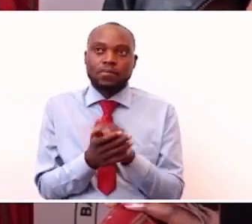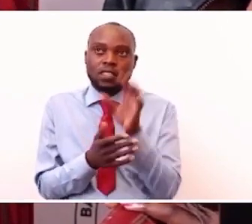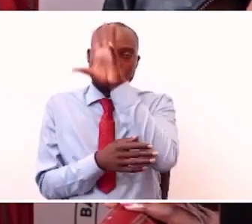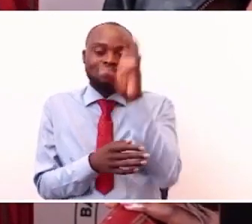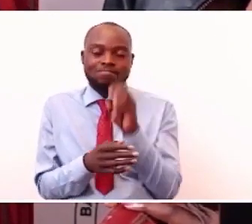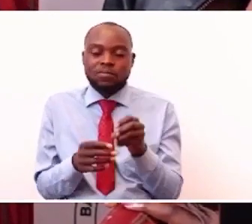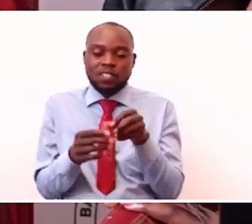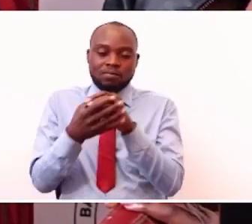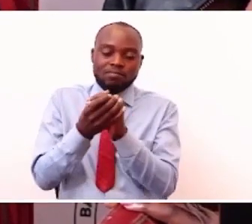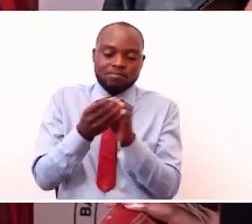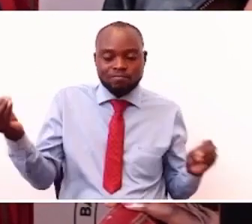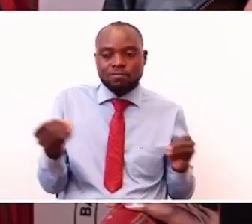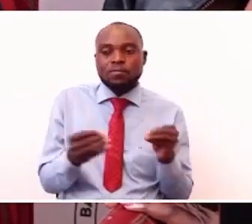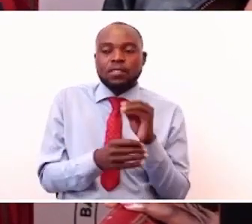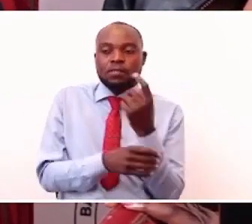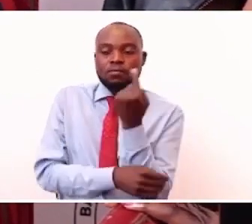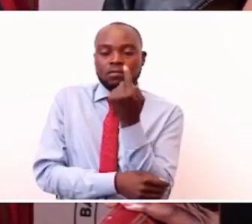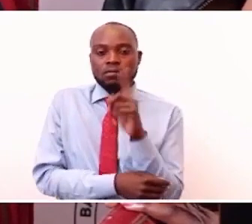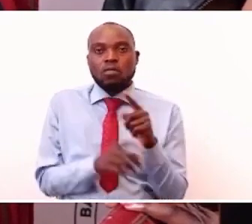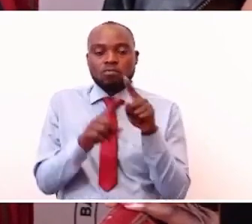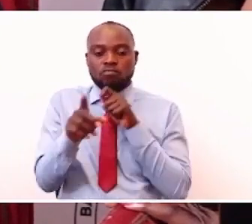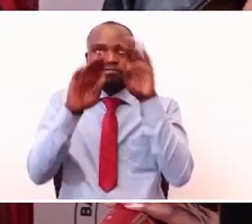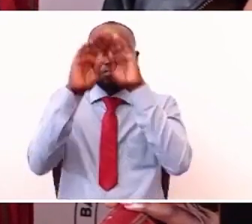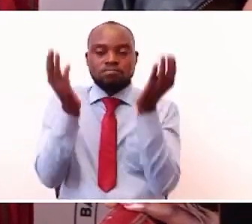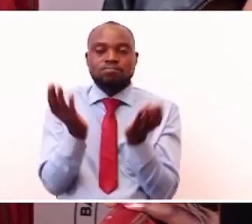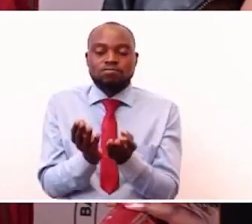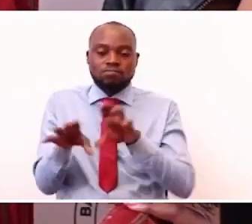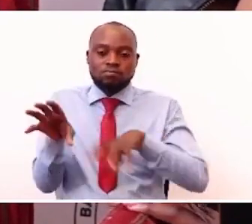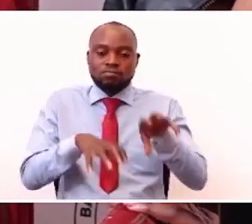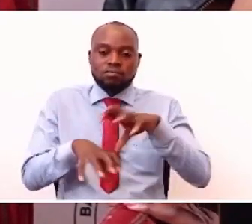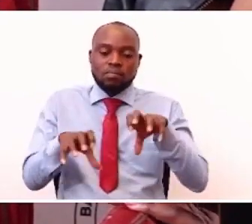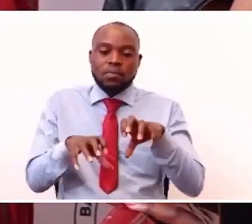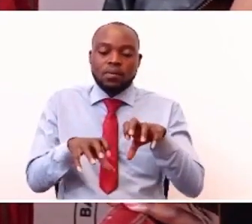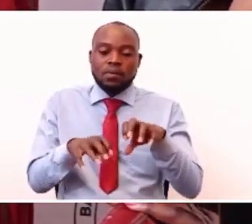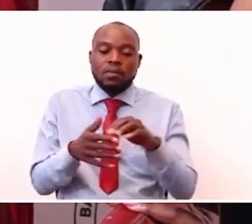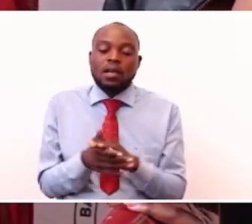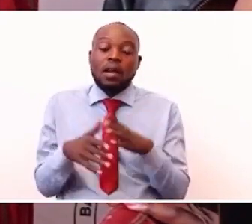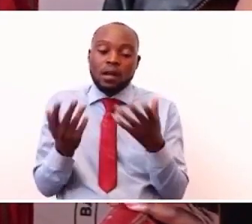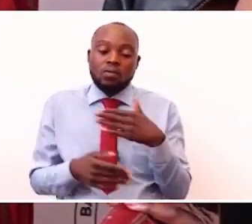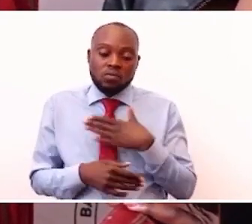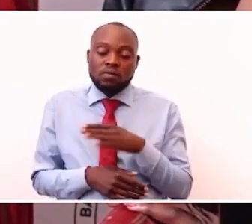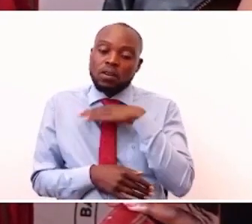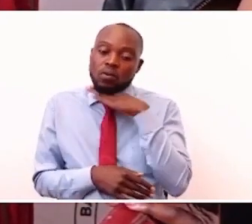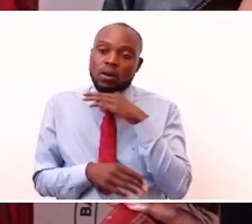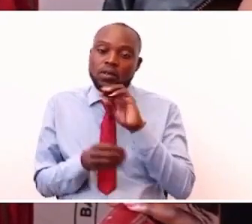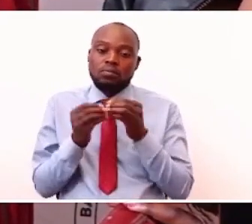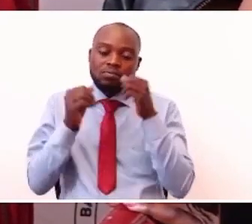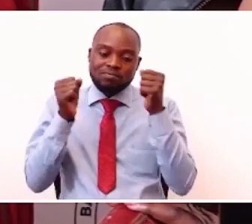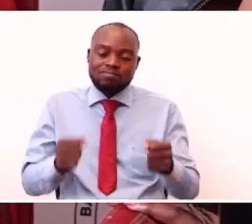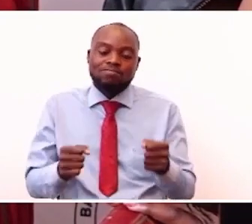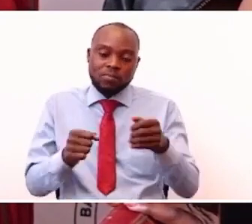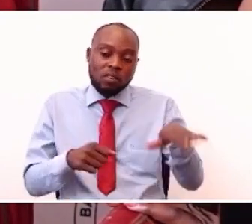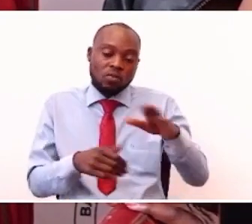itself from the global system. Even if we were able to set up all these great